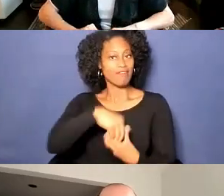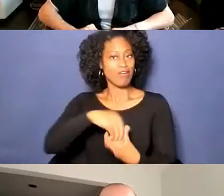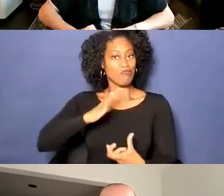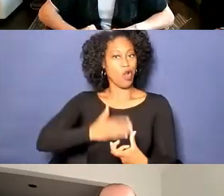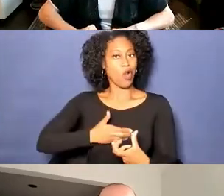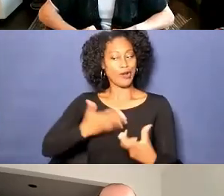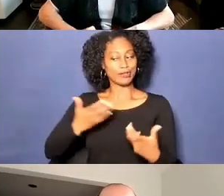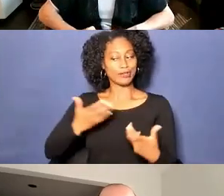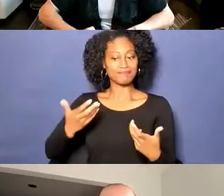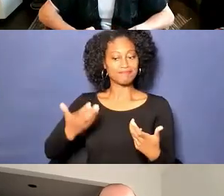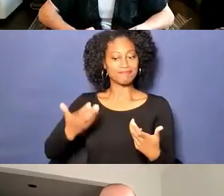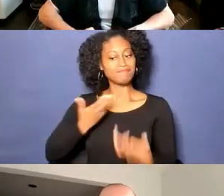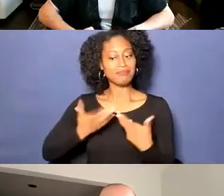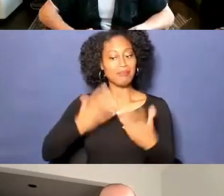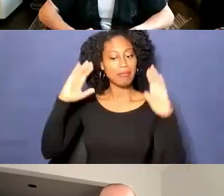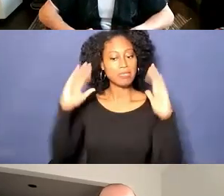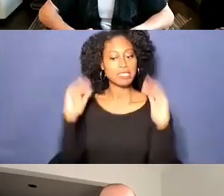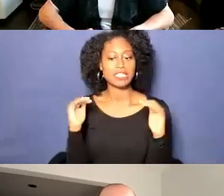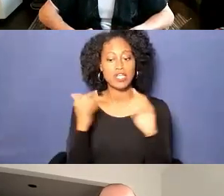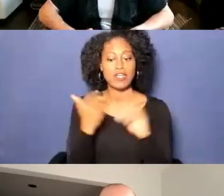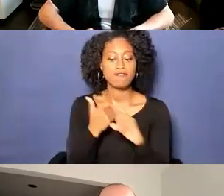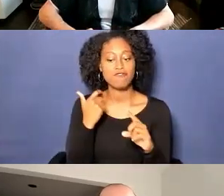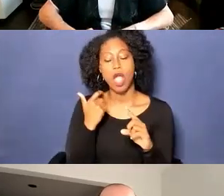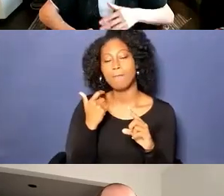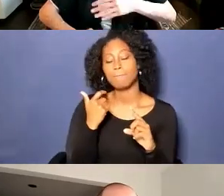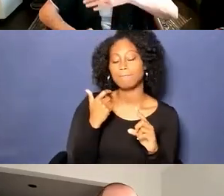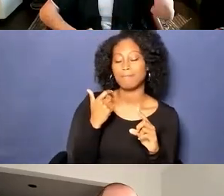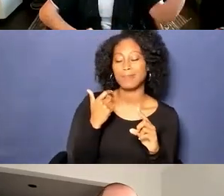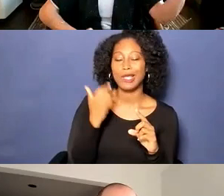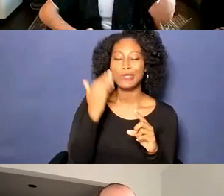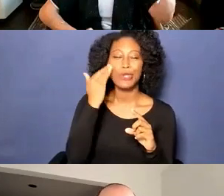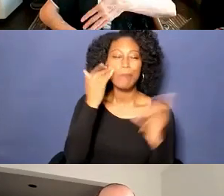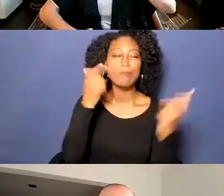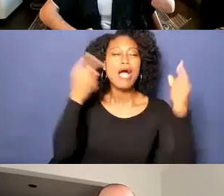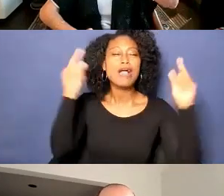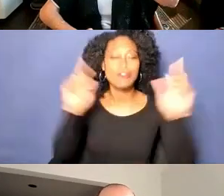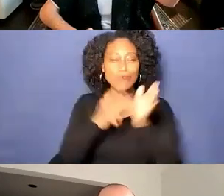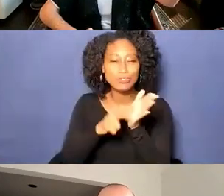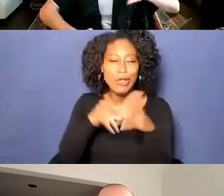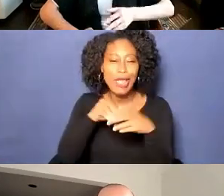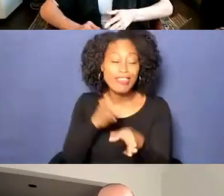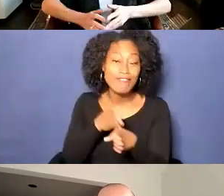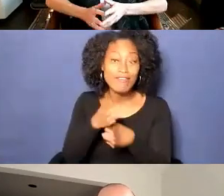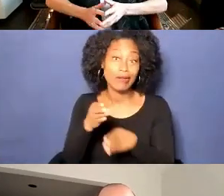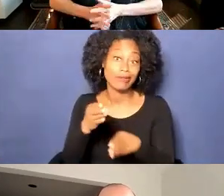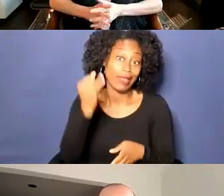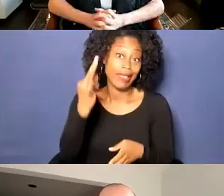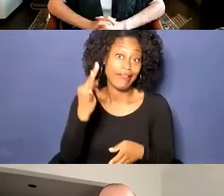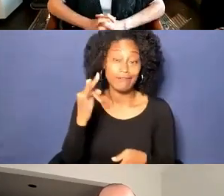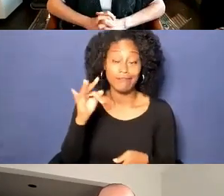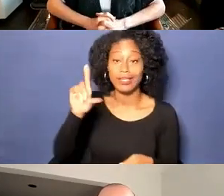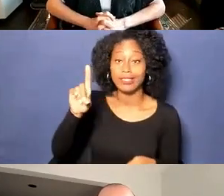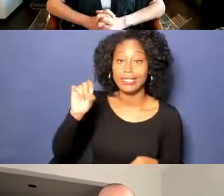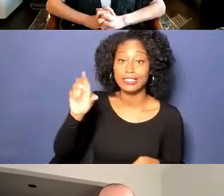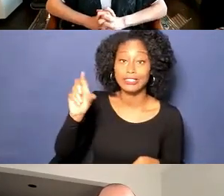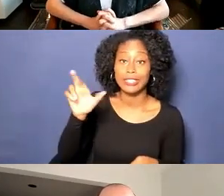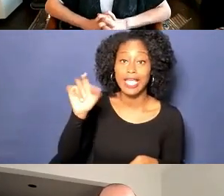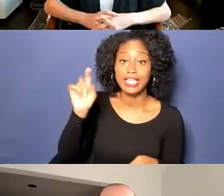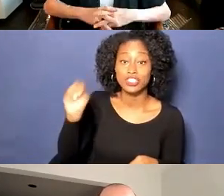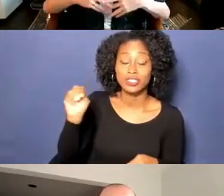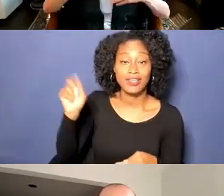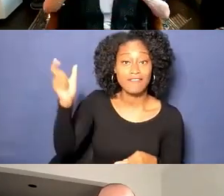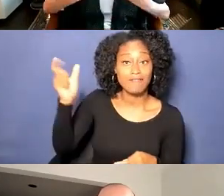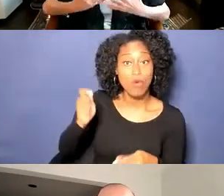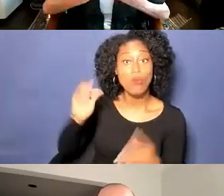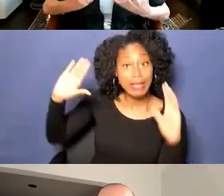scope of what we expect from productive researchers in our field. Of course, if it's dissertation funding, we expect the dissertation to